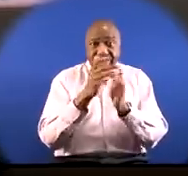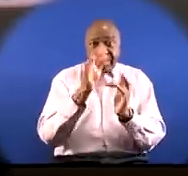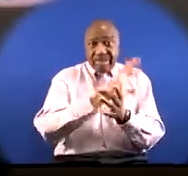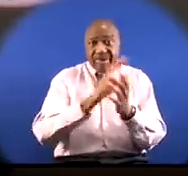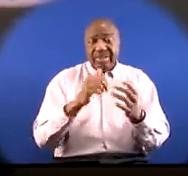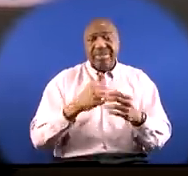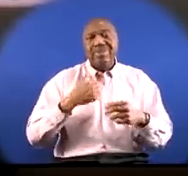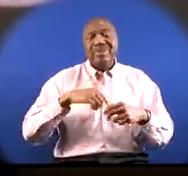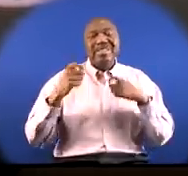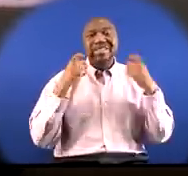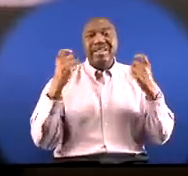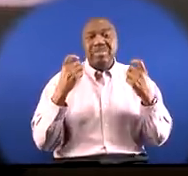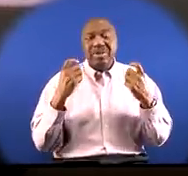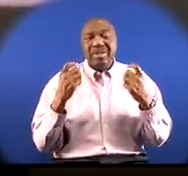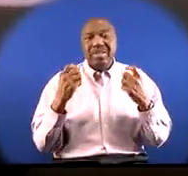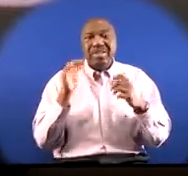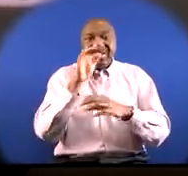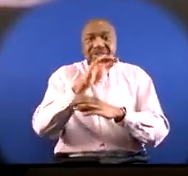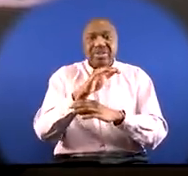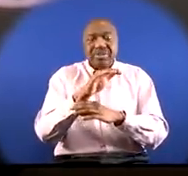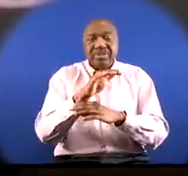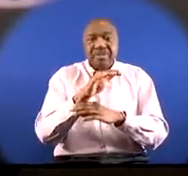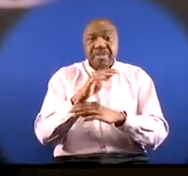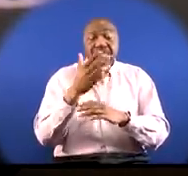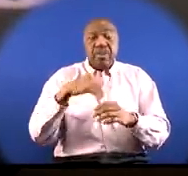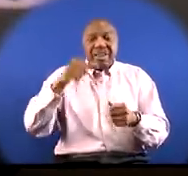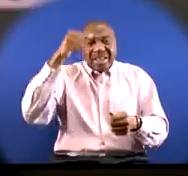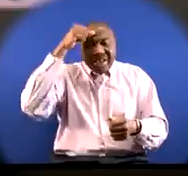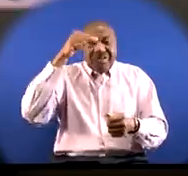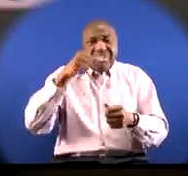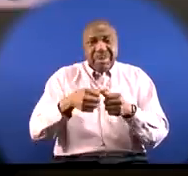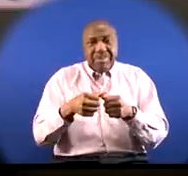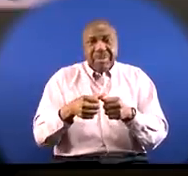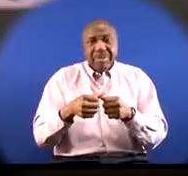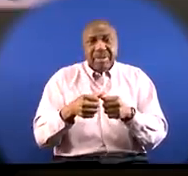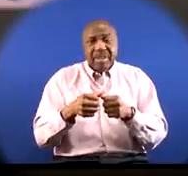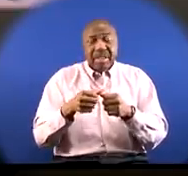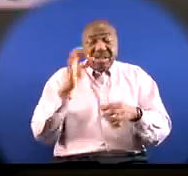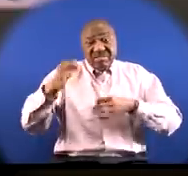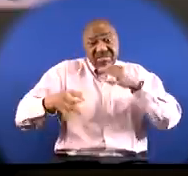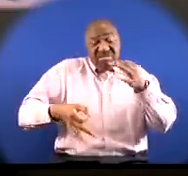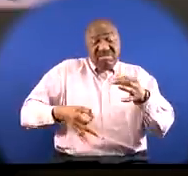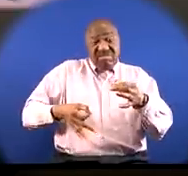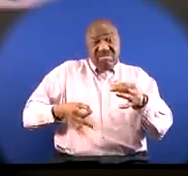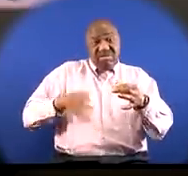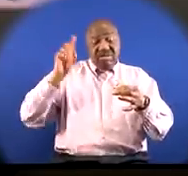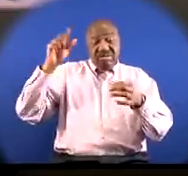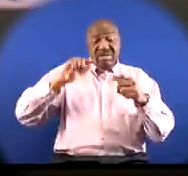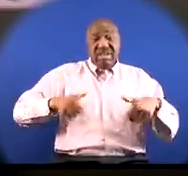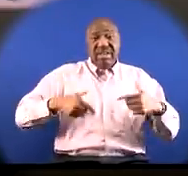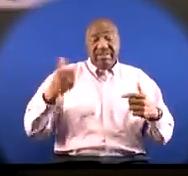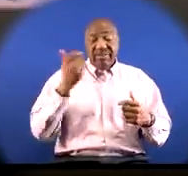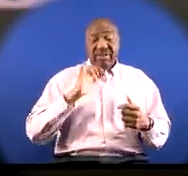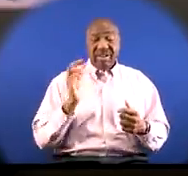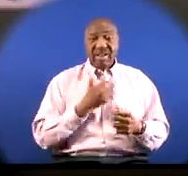we celebrate you this afternoon, we can remember that you took our place at Calvary.